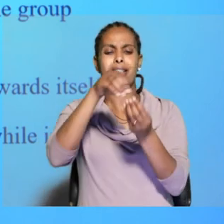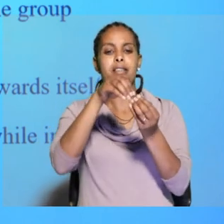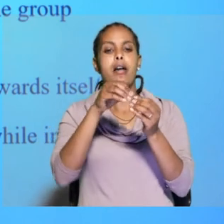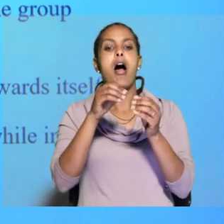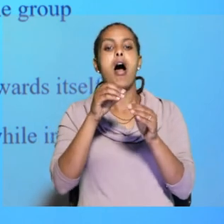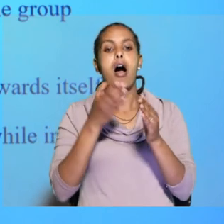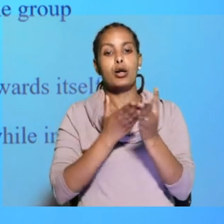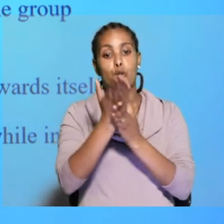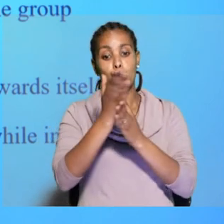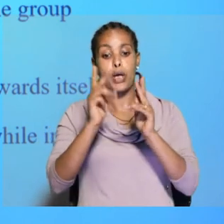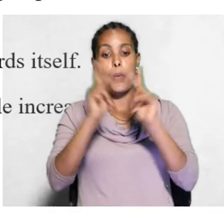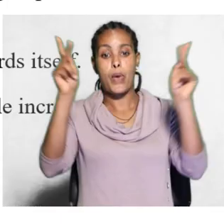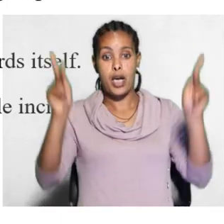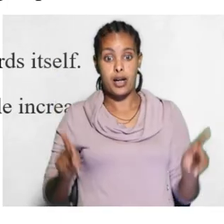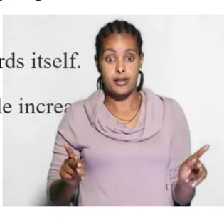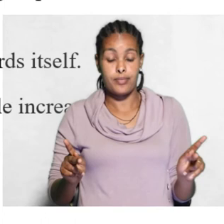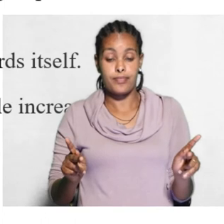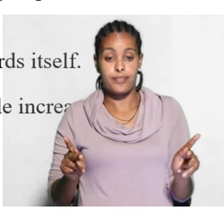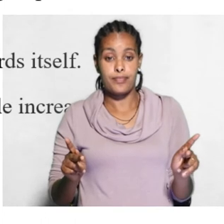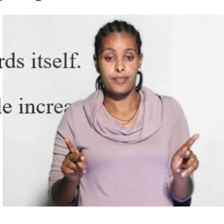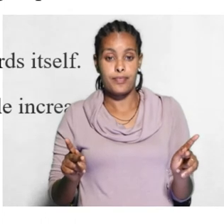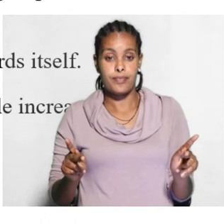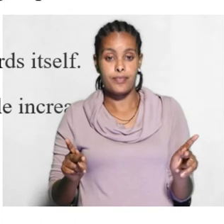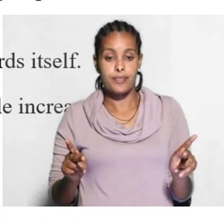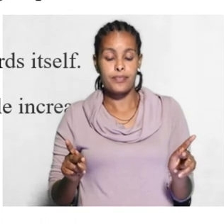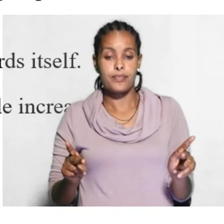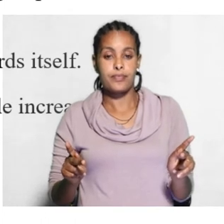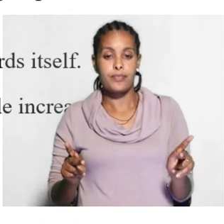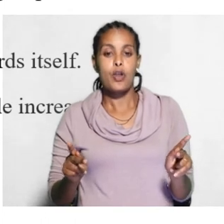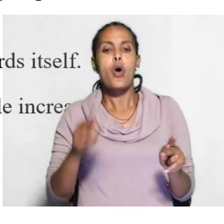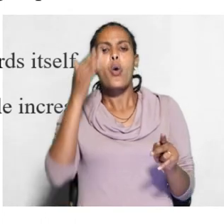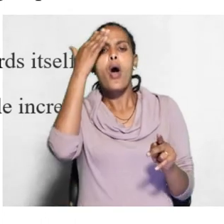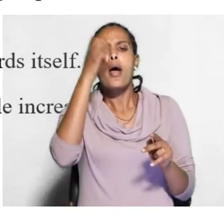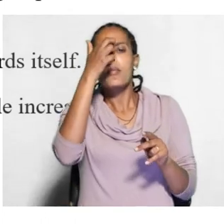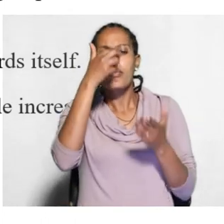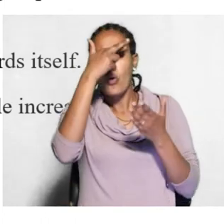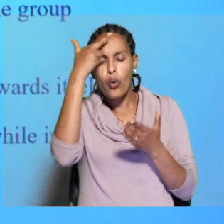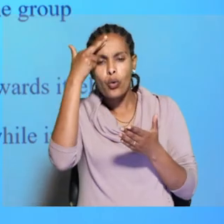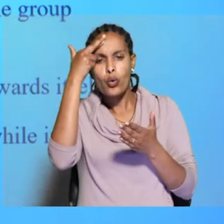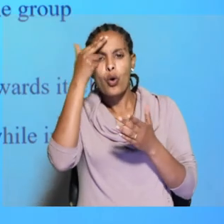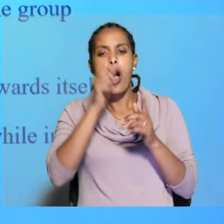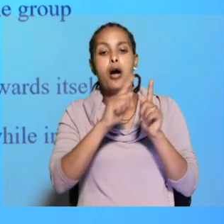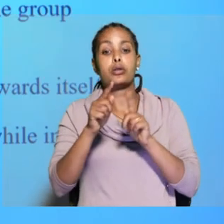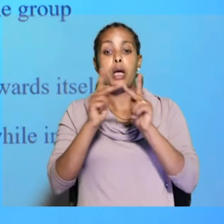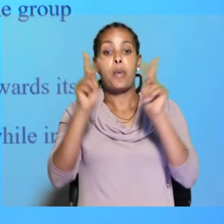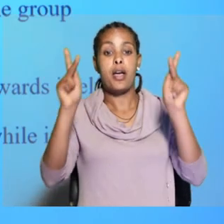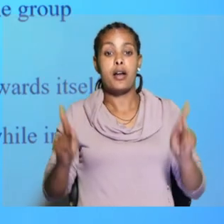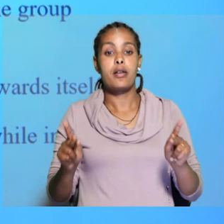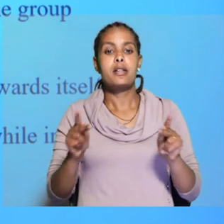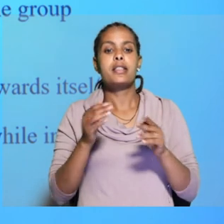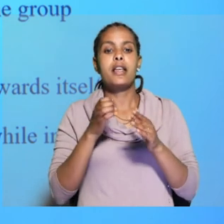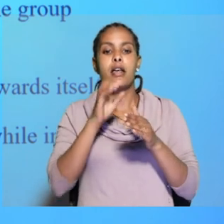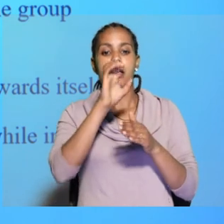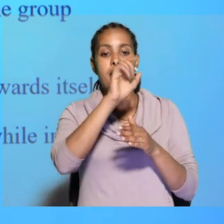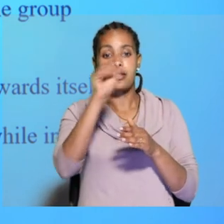period. Ionization energy increases across a period. Why? Because across a period, the